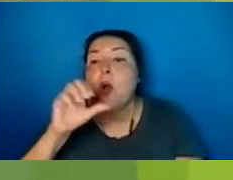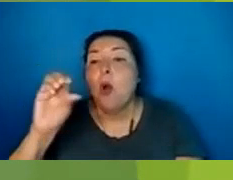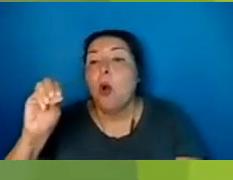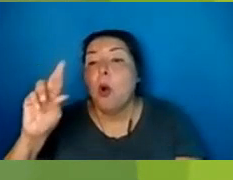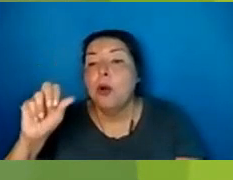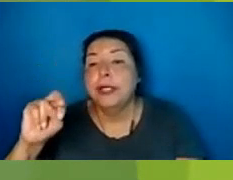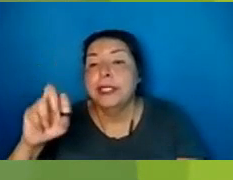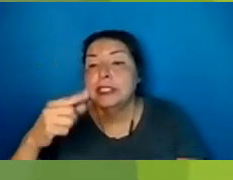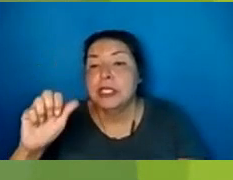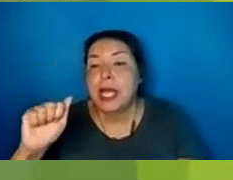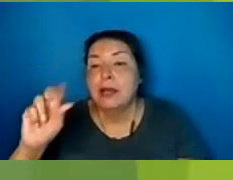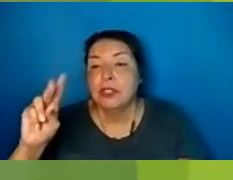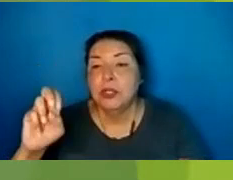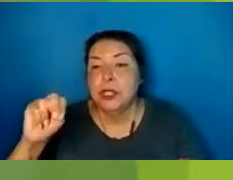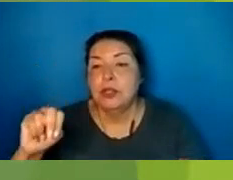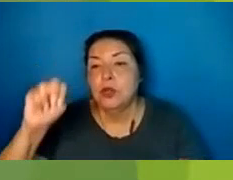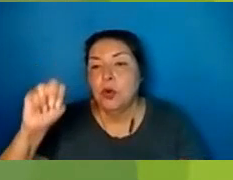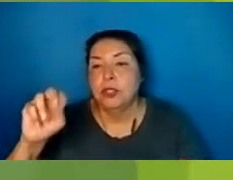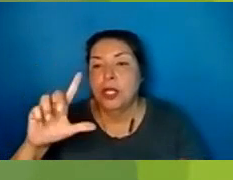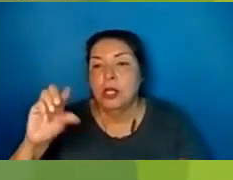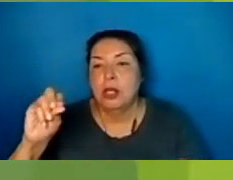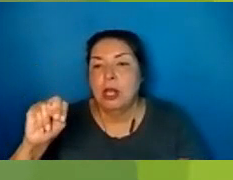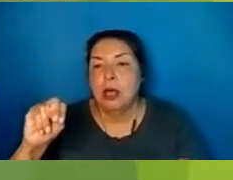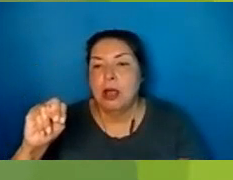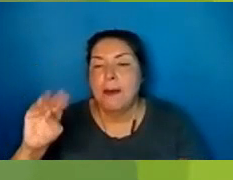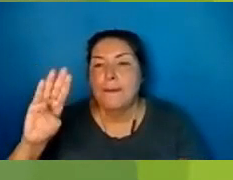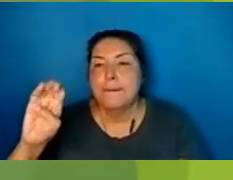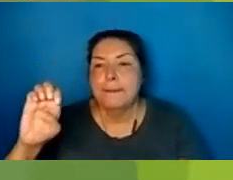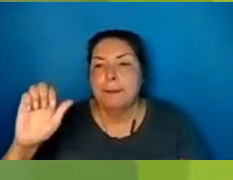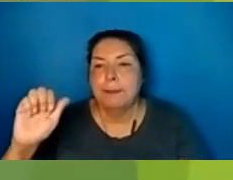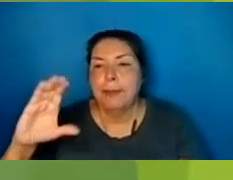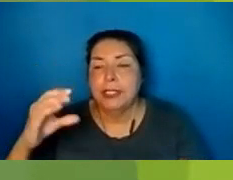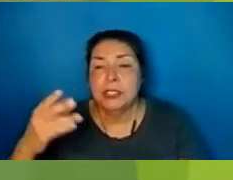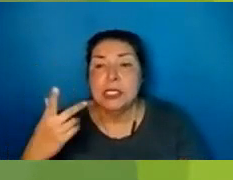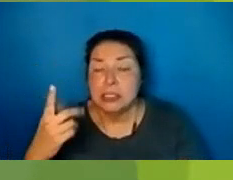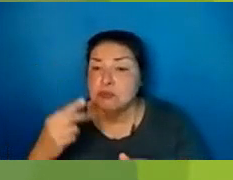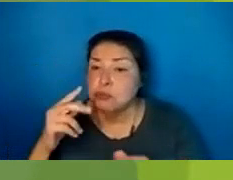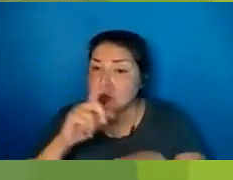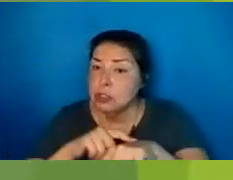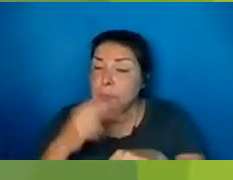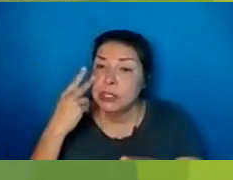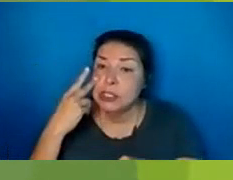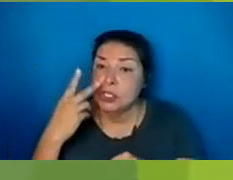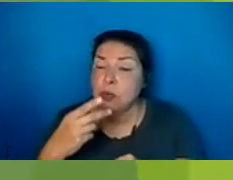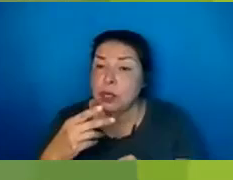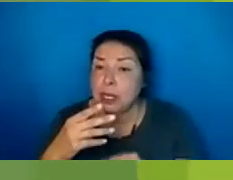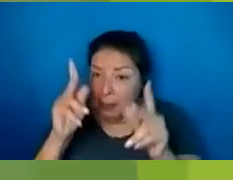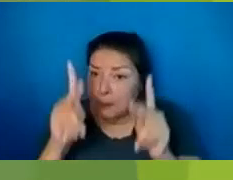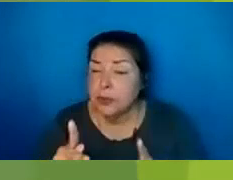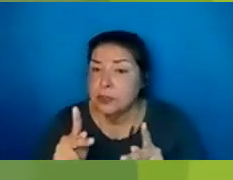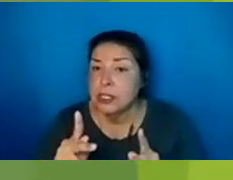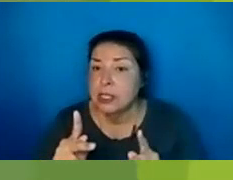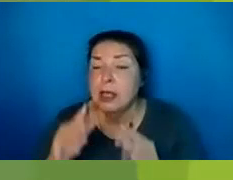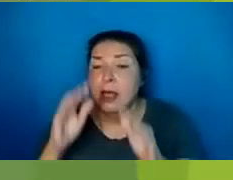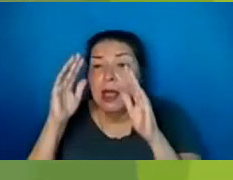Beach. Until such time that we see you in a service or a Bible study, I hope and pray that God will bless